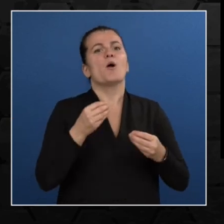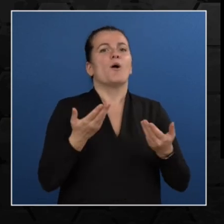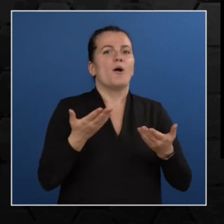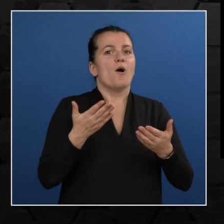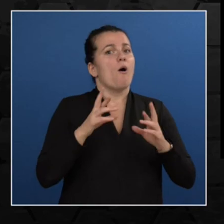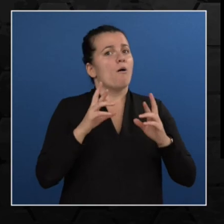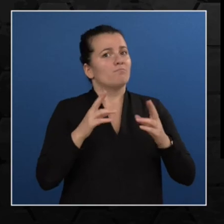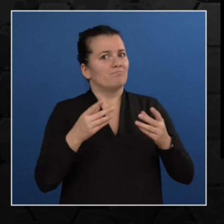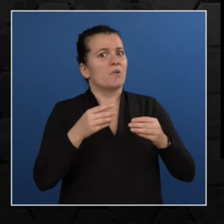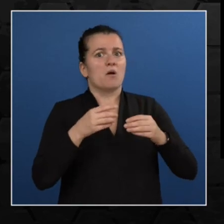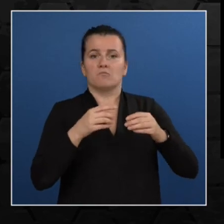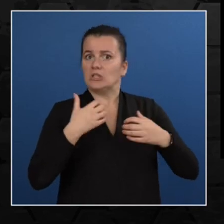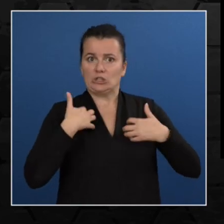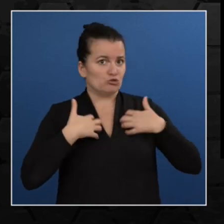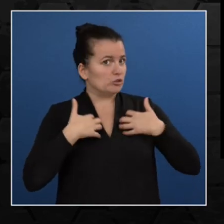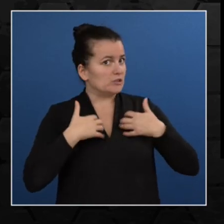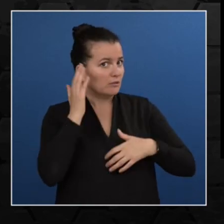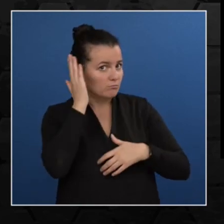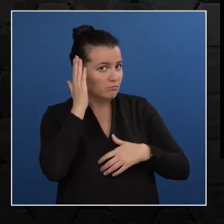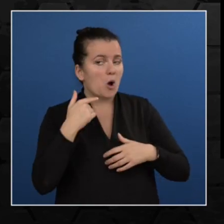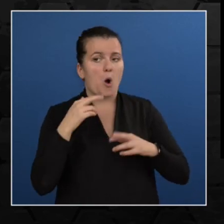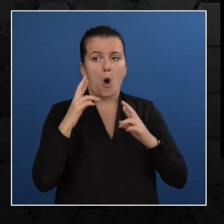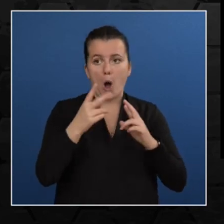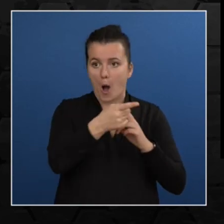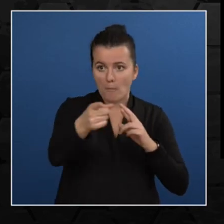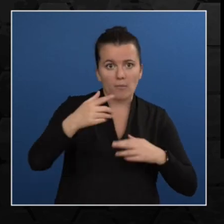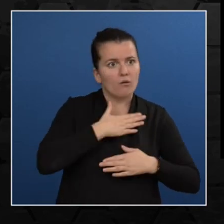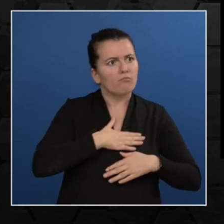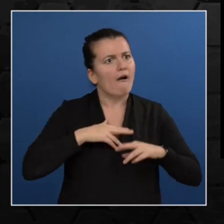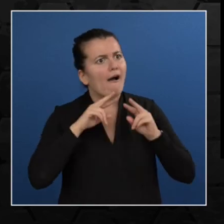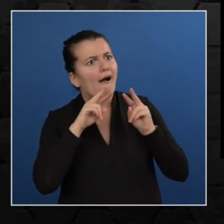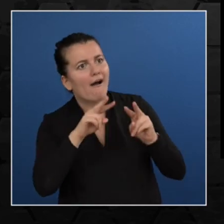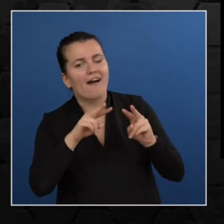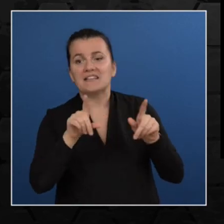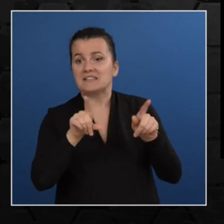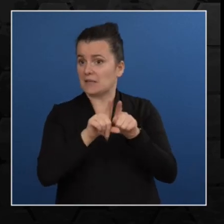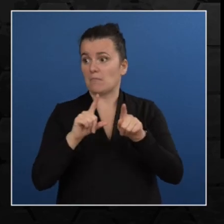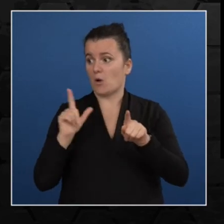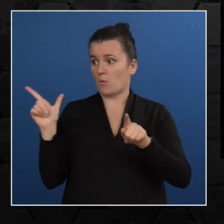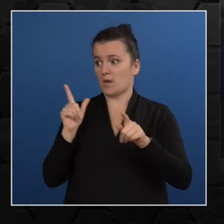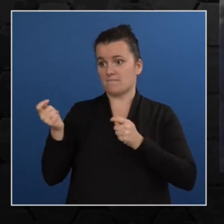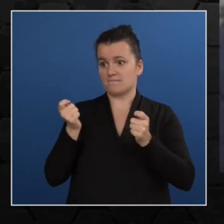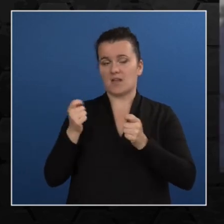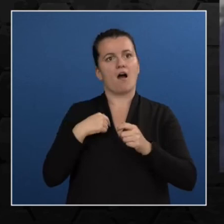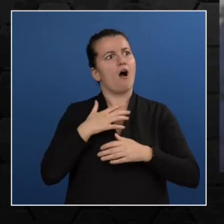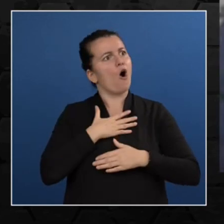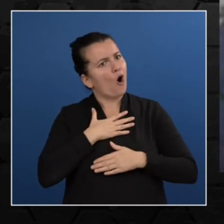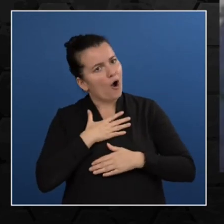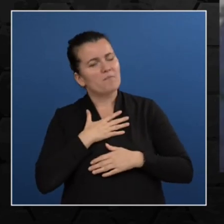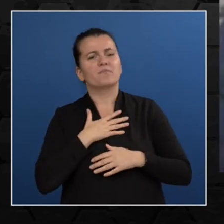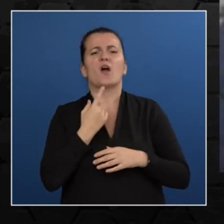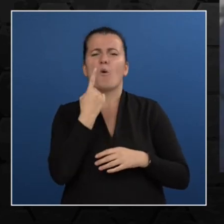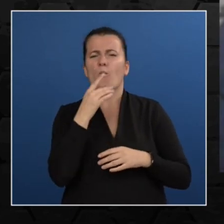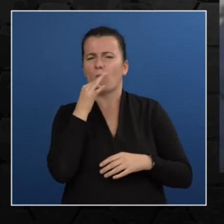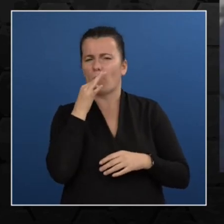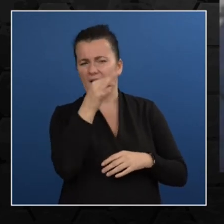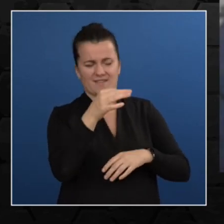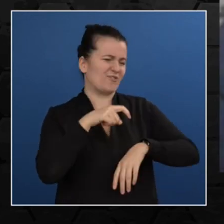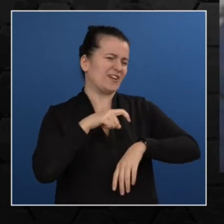it. Yeah. We enjoyed it as well. So just one question, since we are running out of